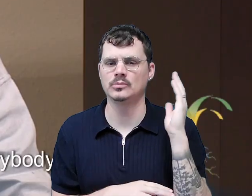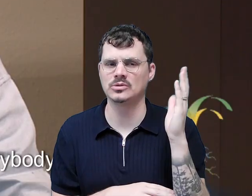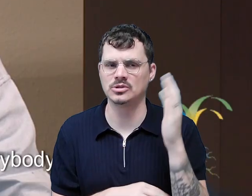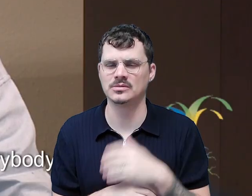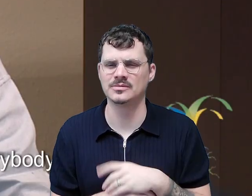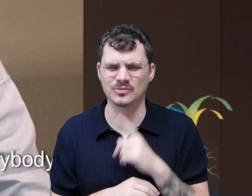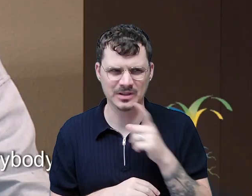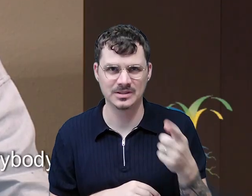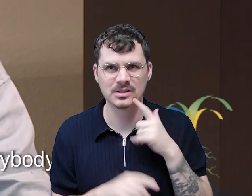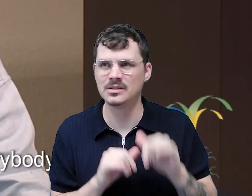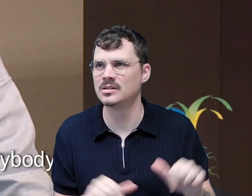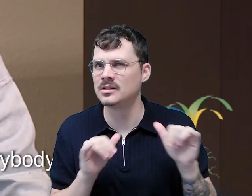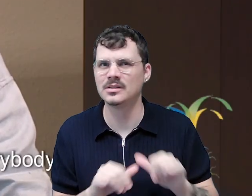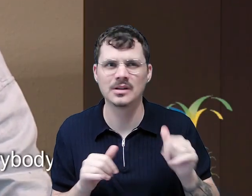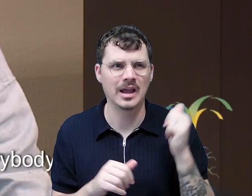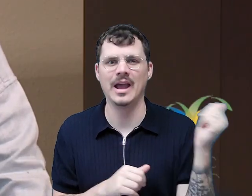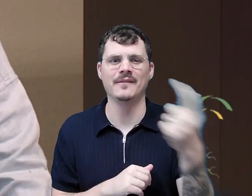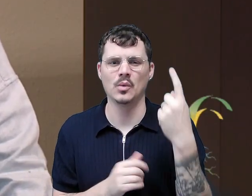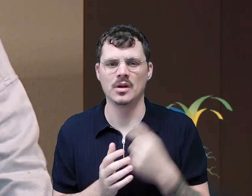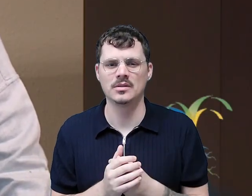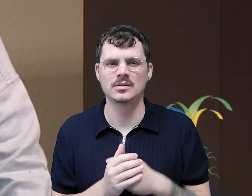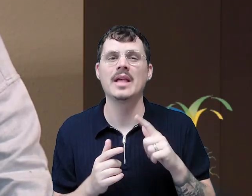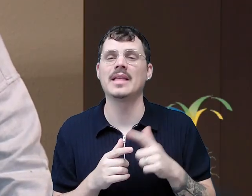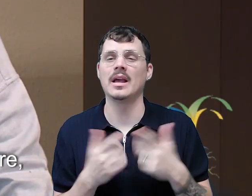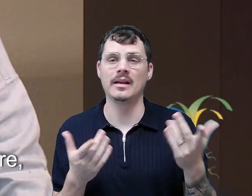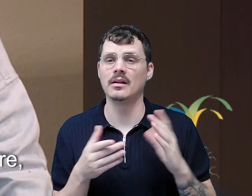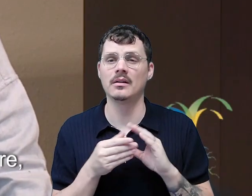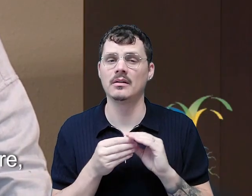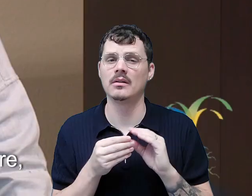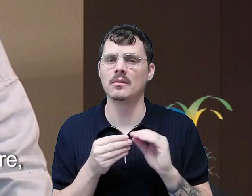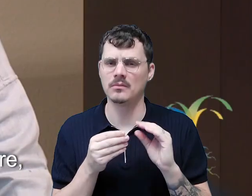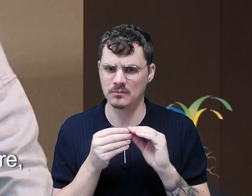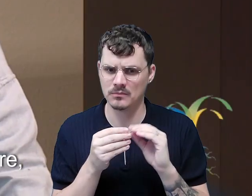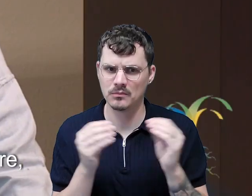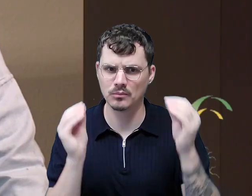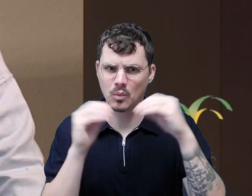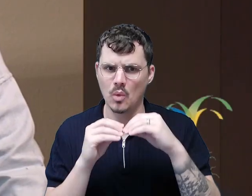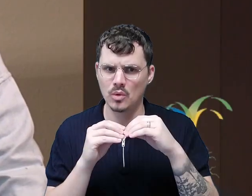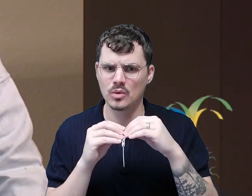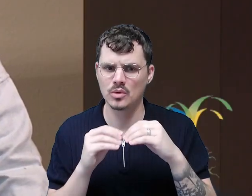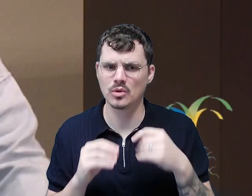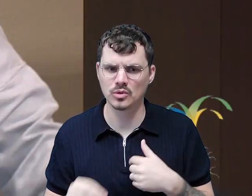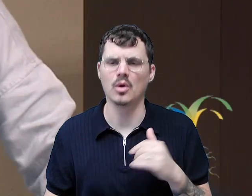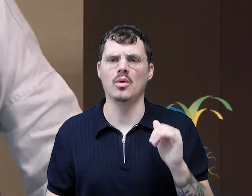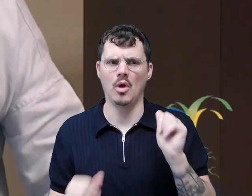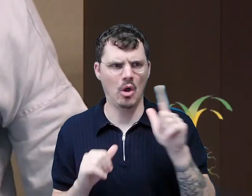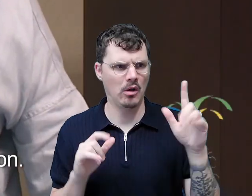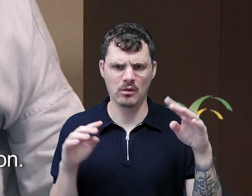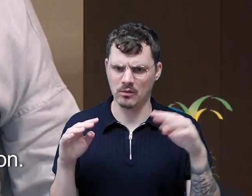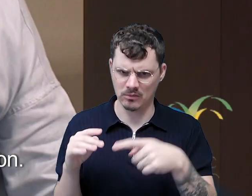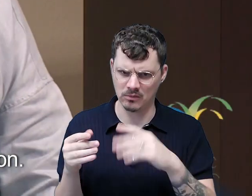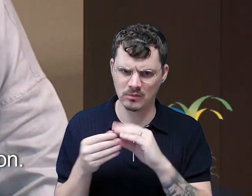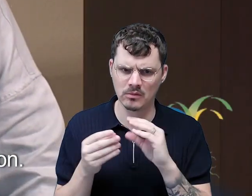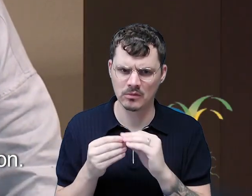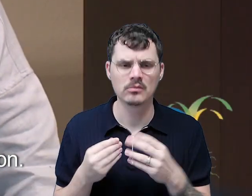presentation. I'm like, great, you say that to everybody. And then he started to say more, which kind